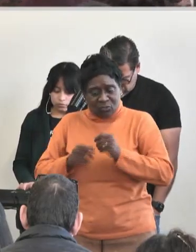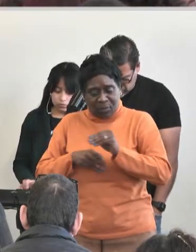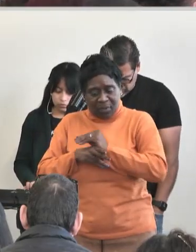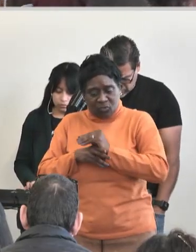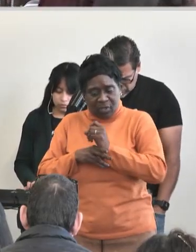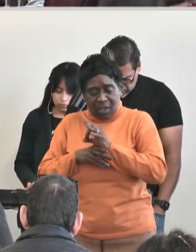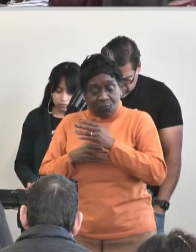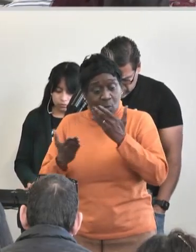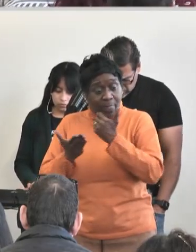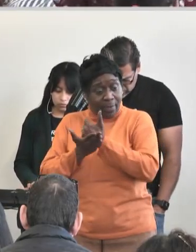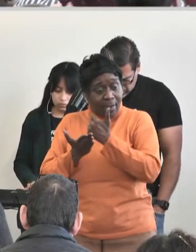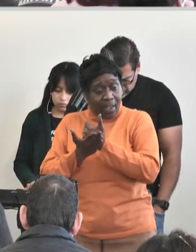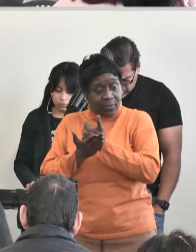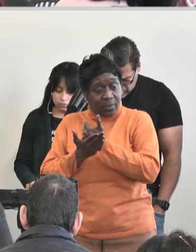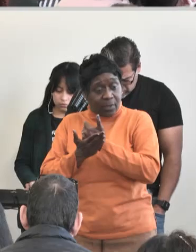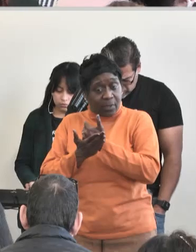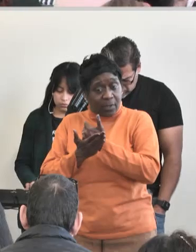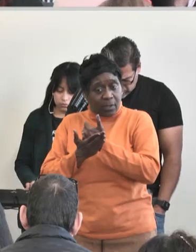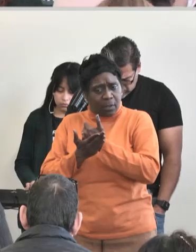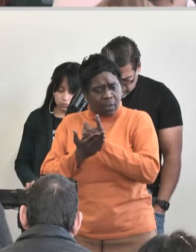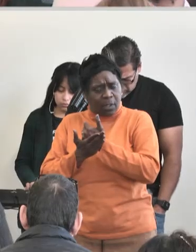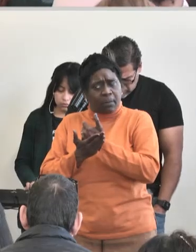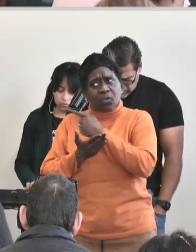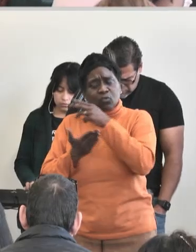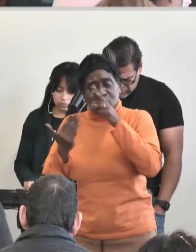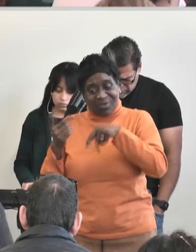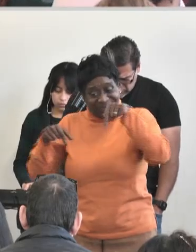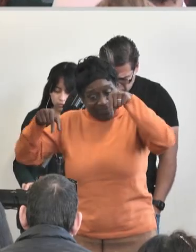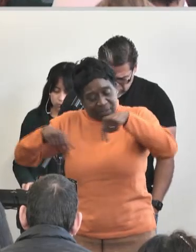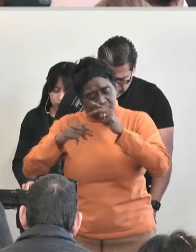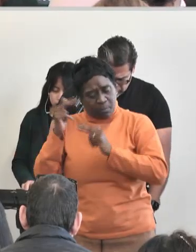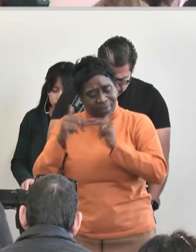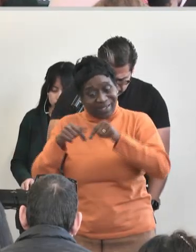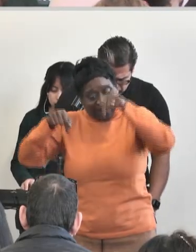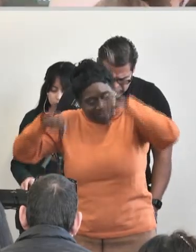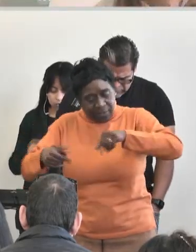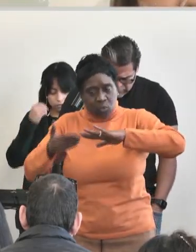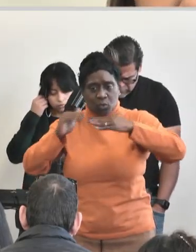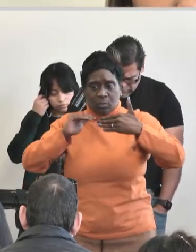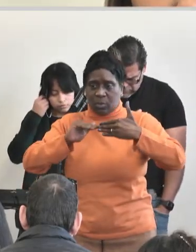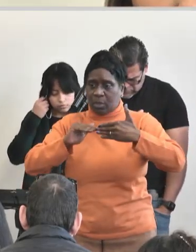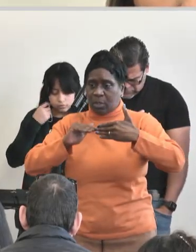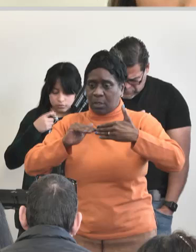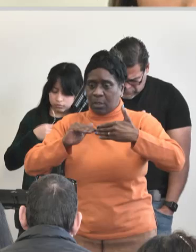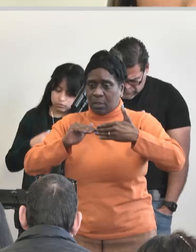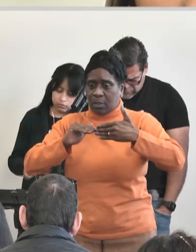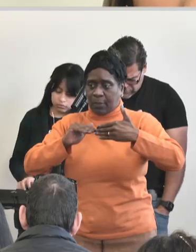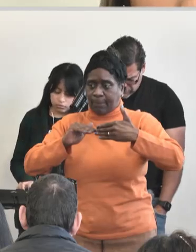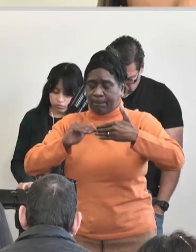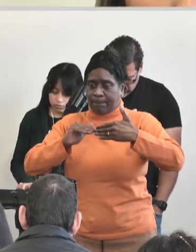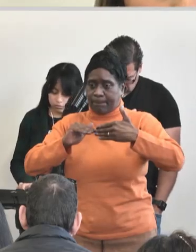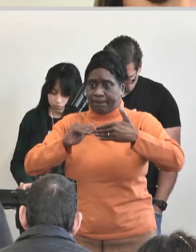El ministerio del evangelio que cambia. May the result of this building in this community. Los resultados de este edificio en esta